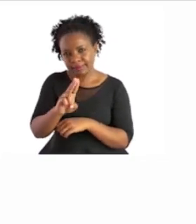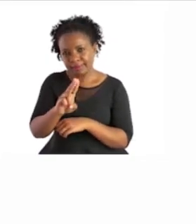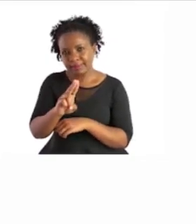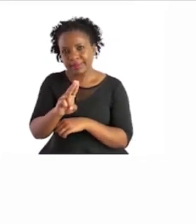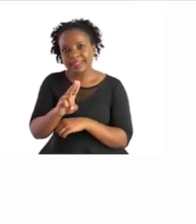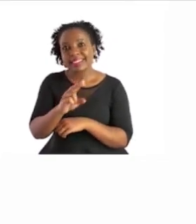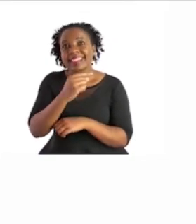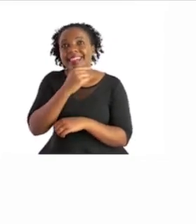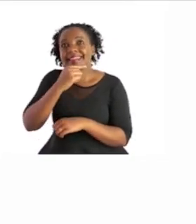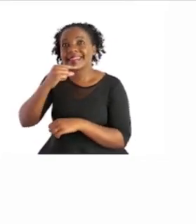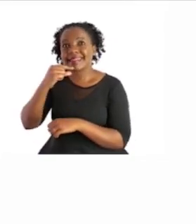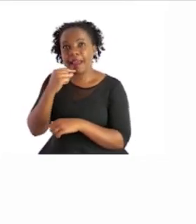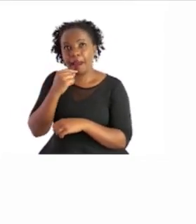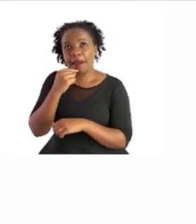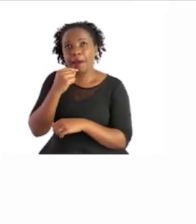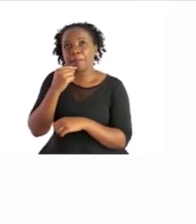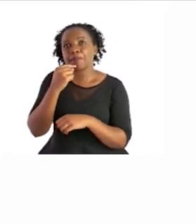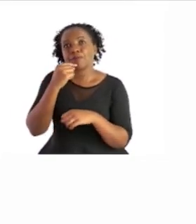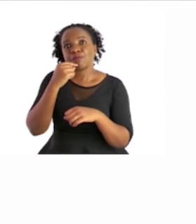name of a shoe.